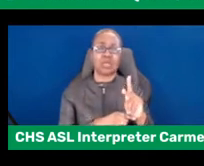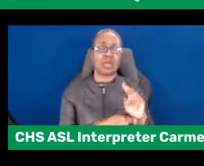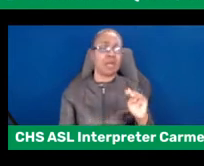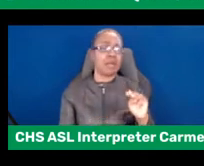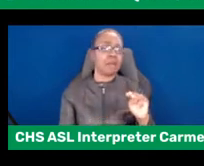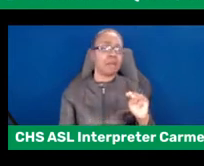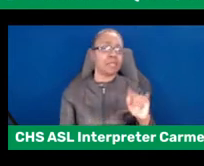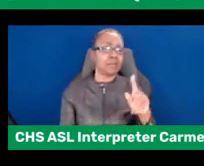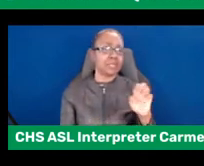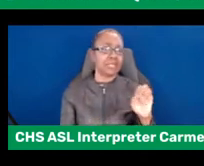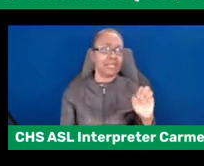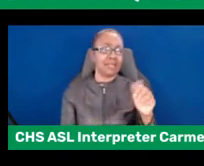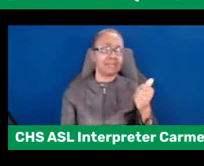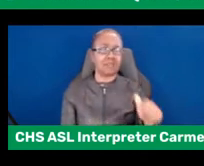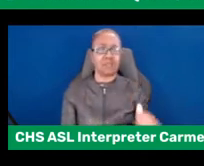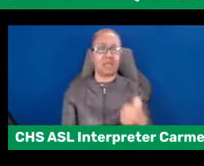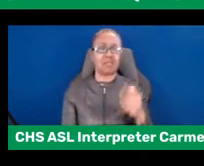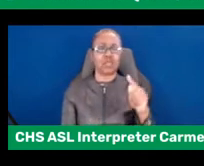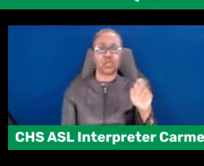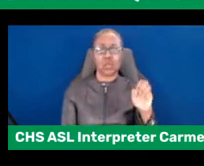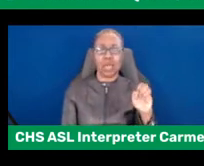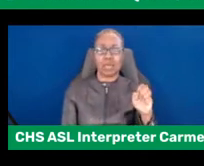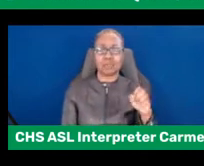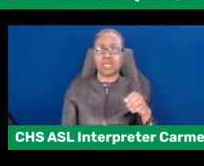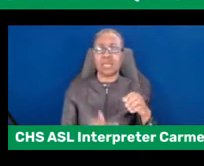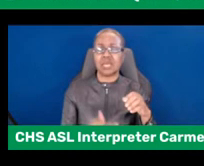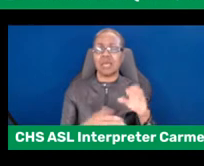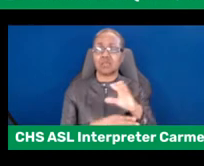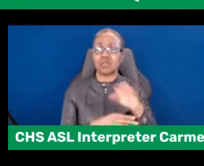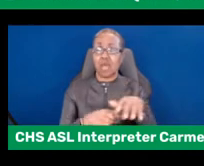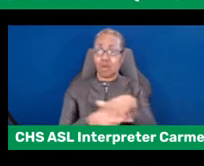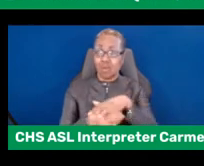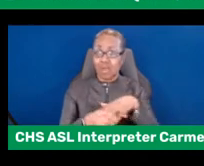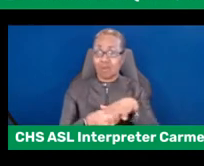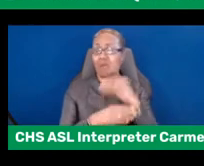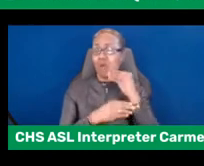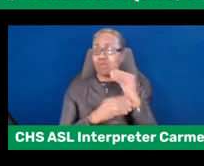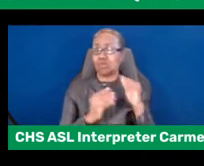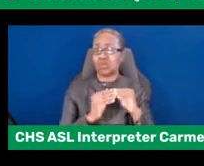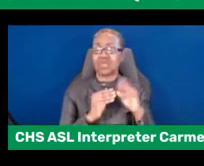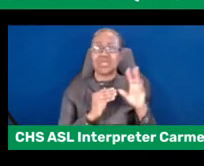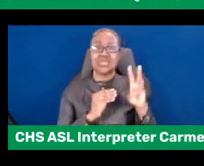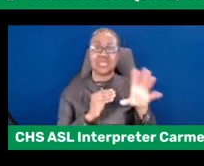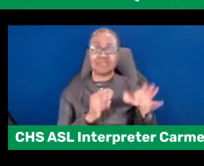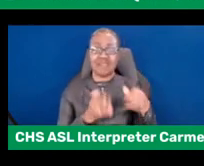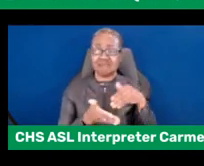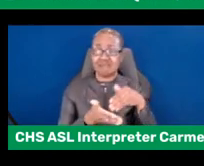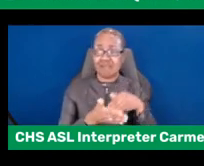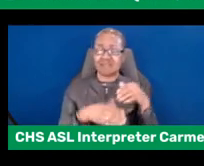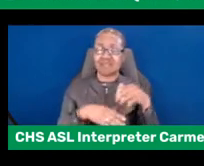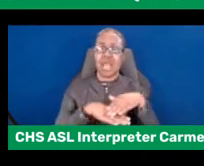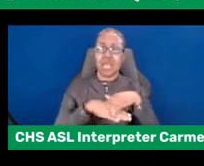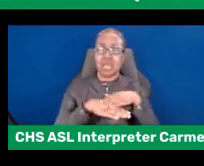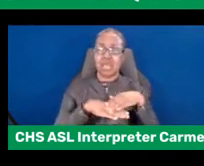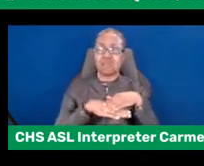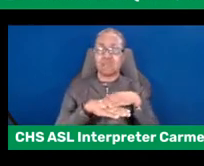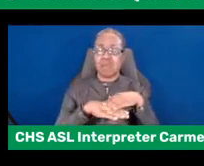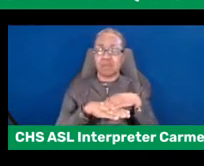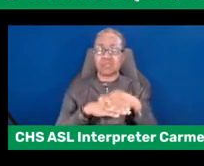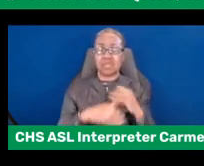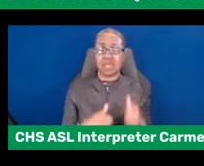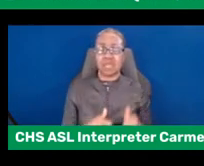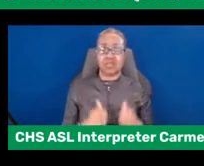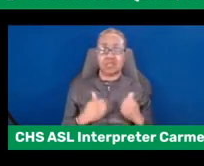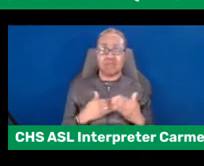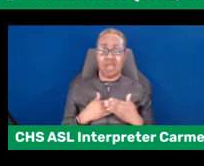and several other tribes. And the Chicagoland area is home to over 65,000 Native Americans, survivors of